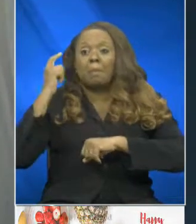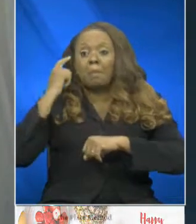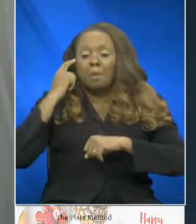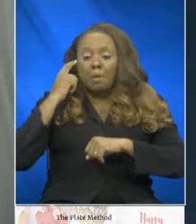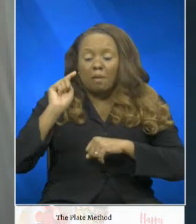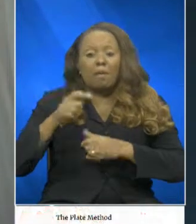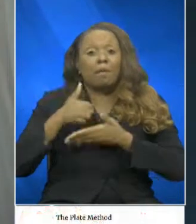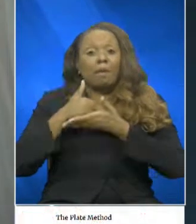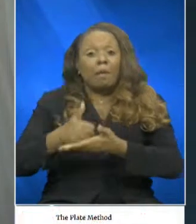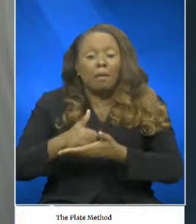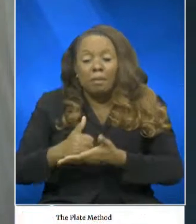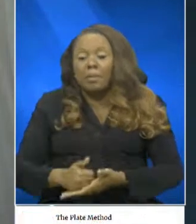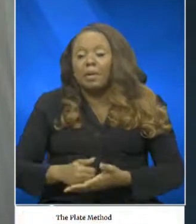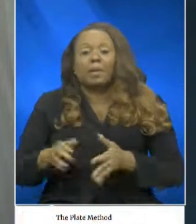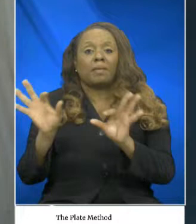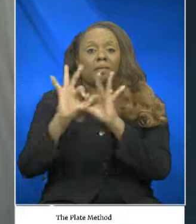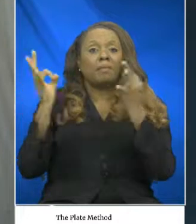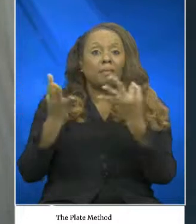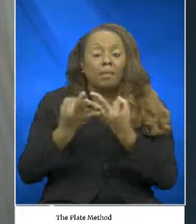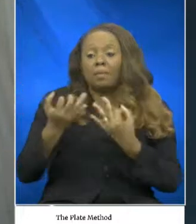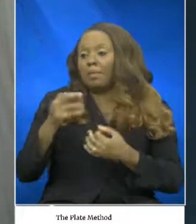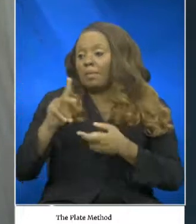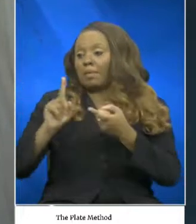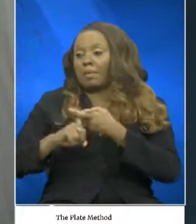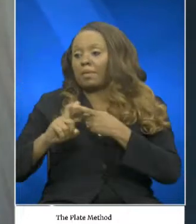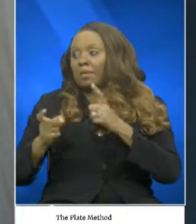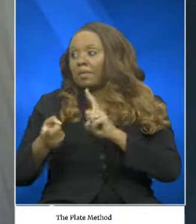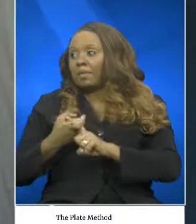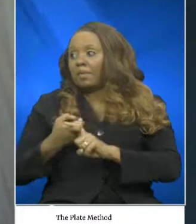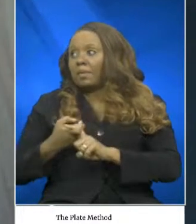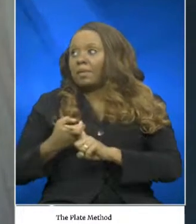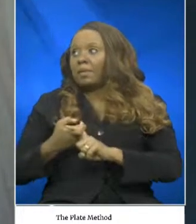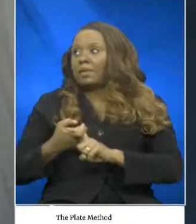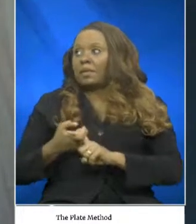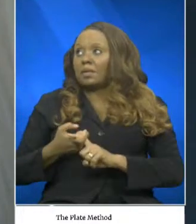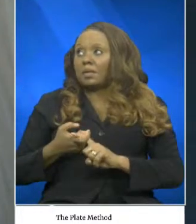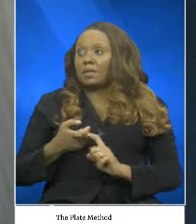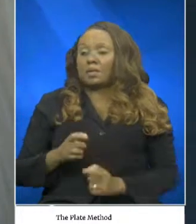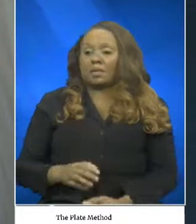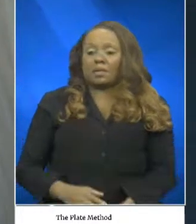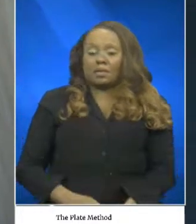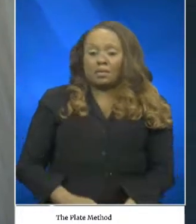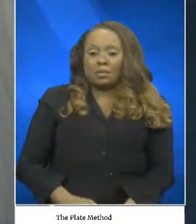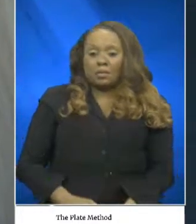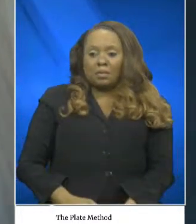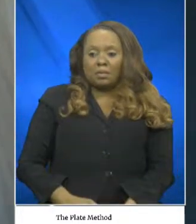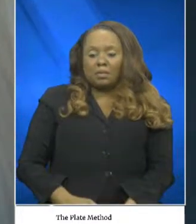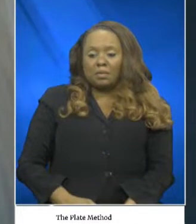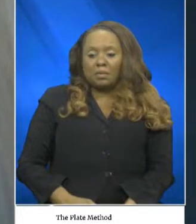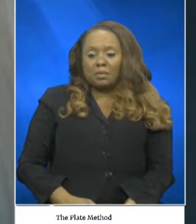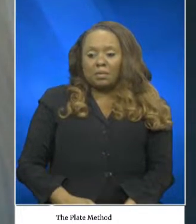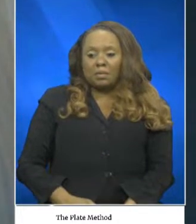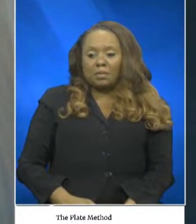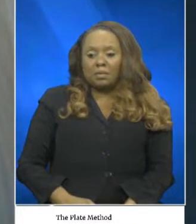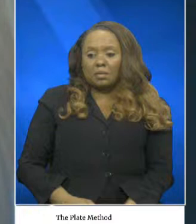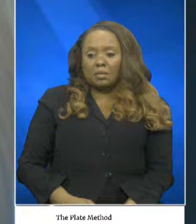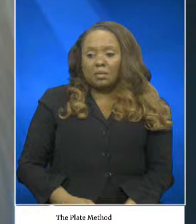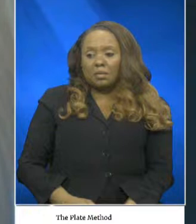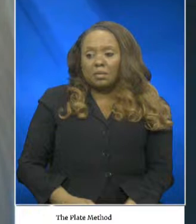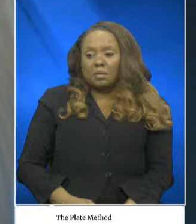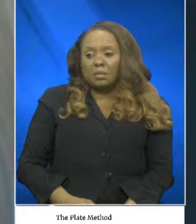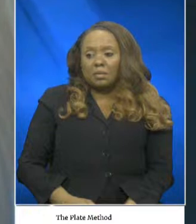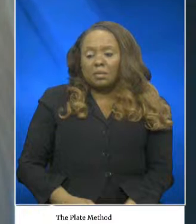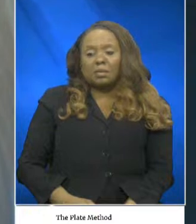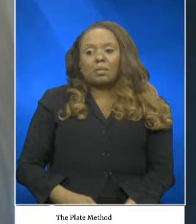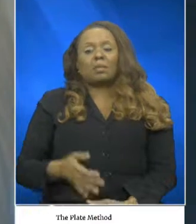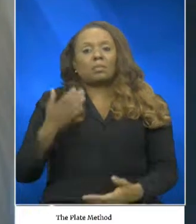friend or even a neighbor that you are suspecting has a stroke to the emergency room, they would like you to get there within a